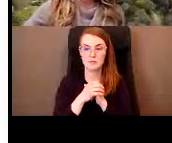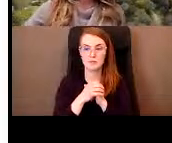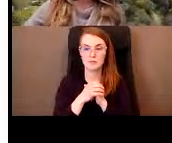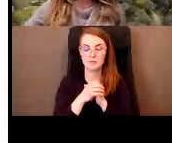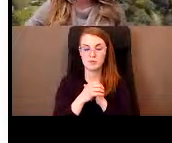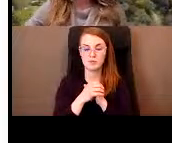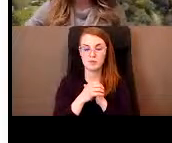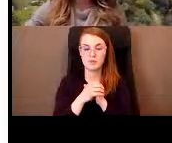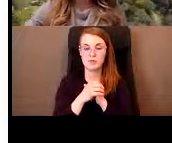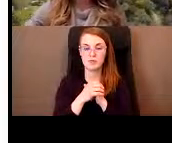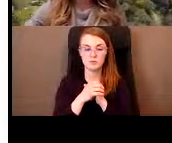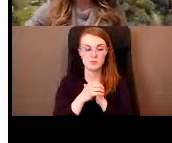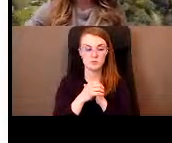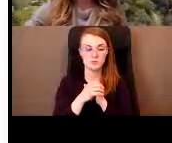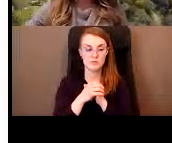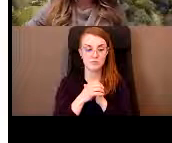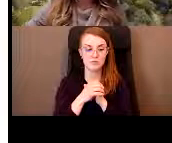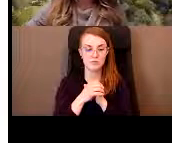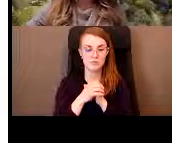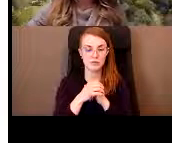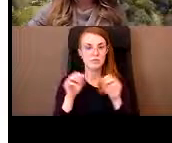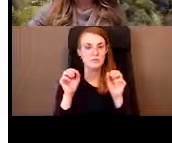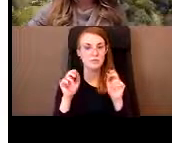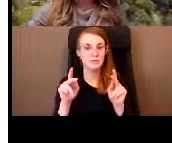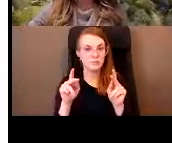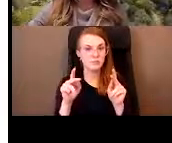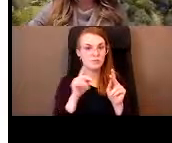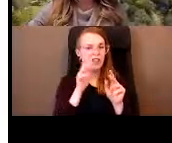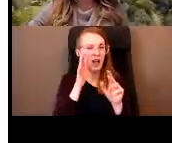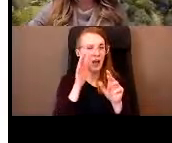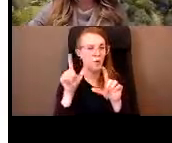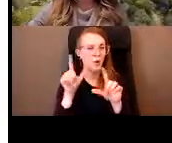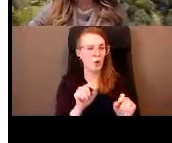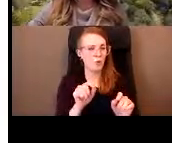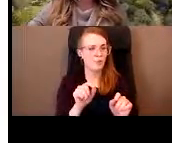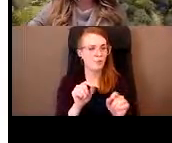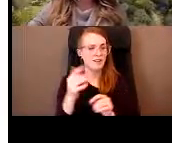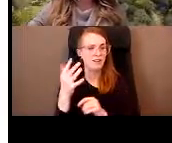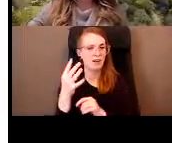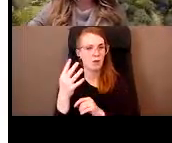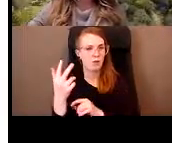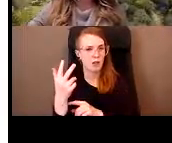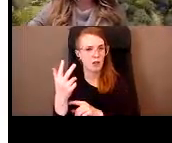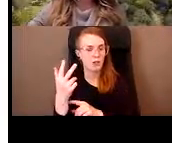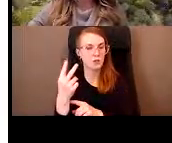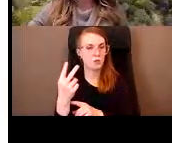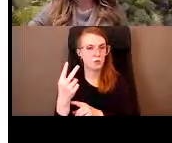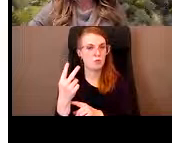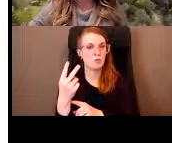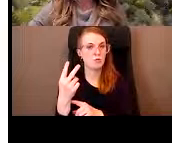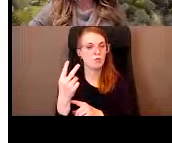All right, I'll close this out in 5, 4, 3, 2.